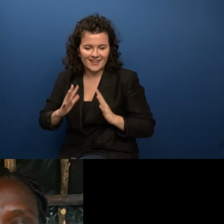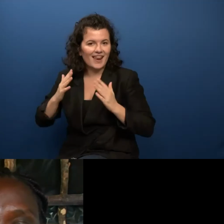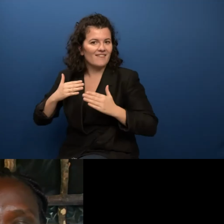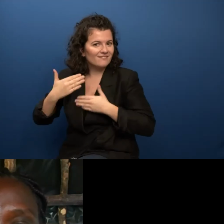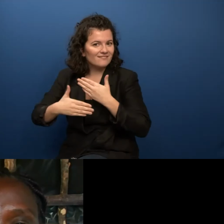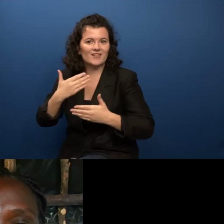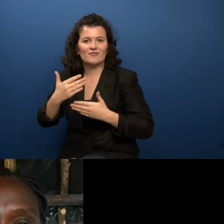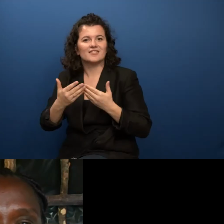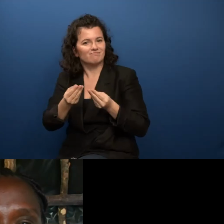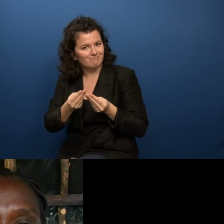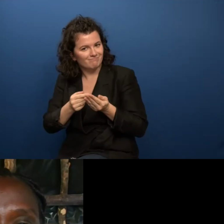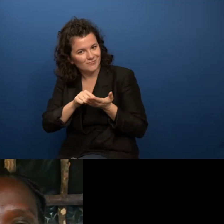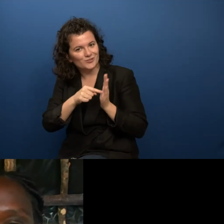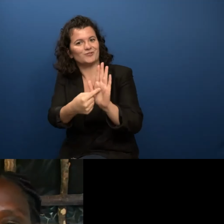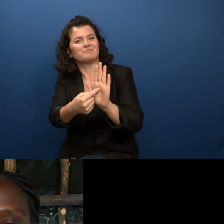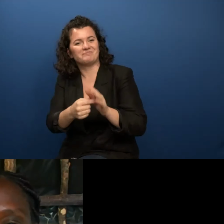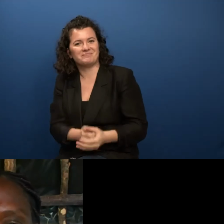my kind presentation, and